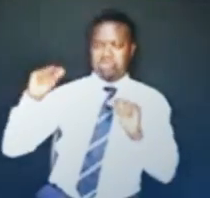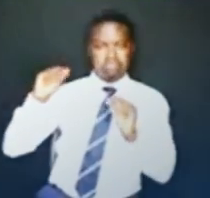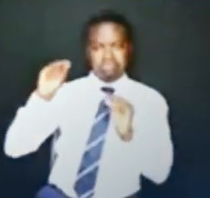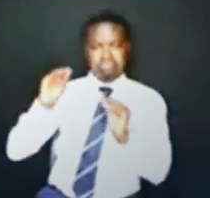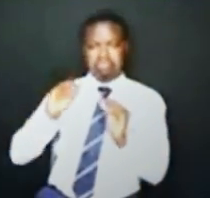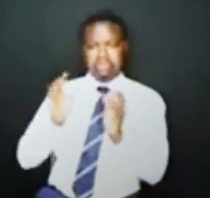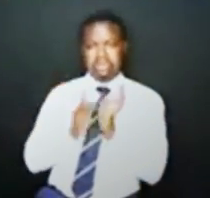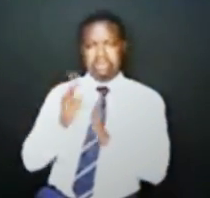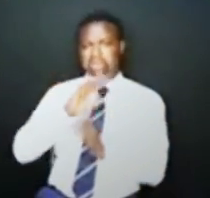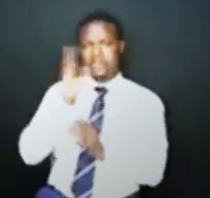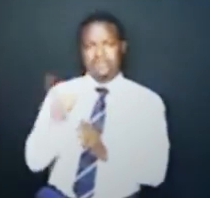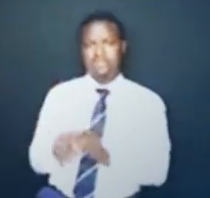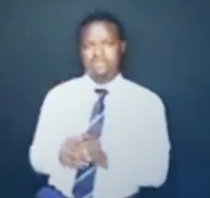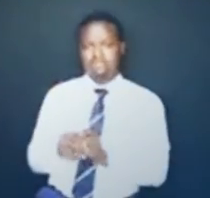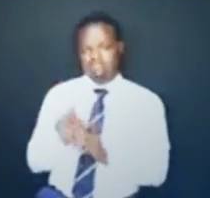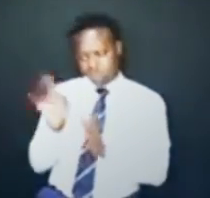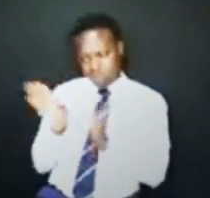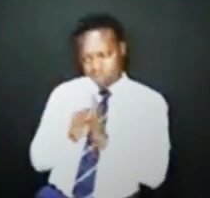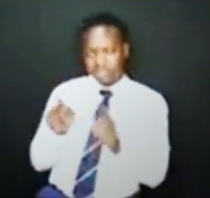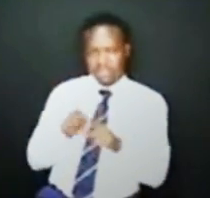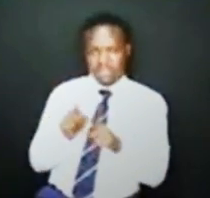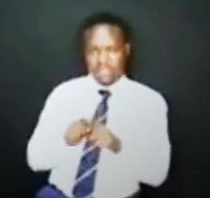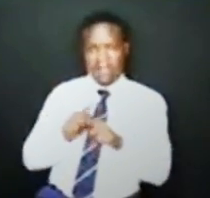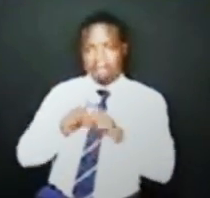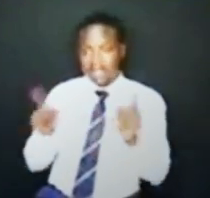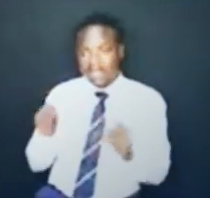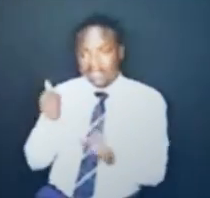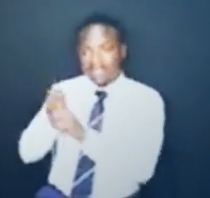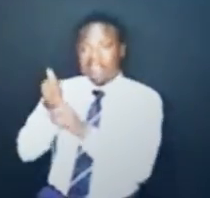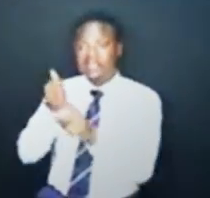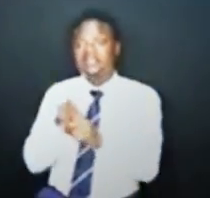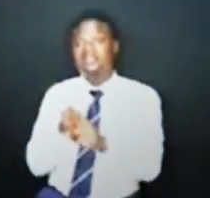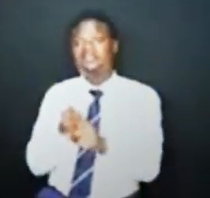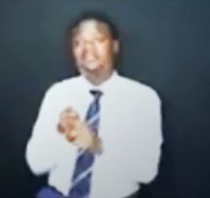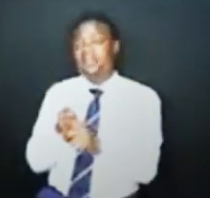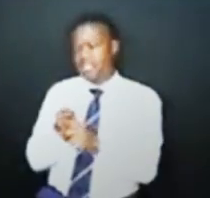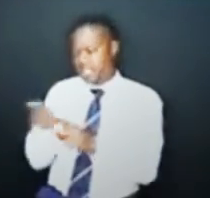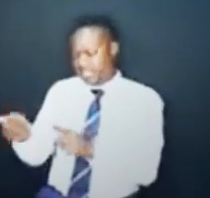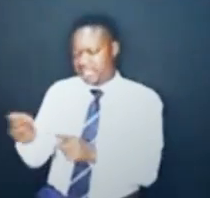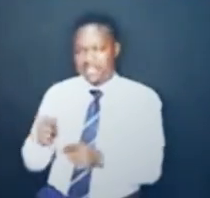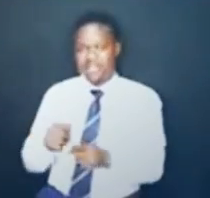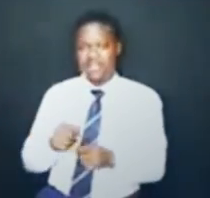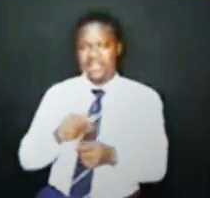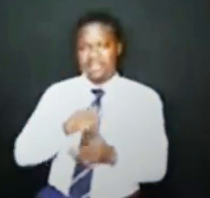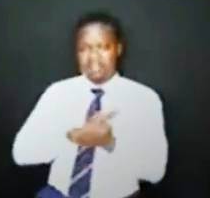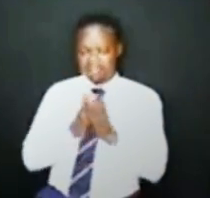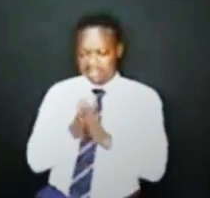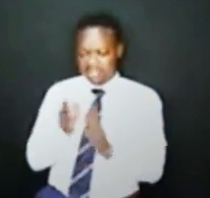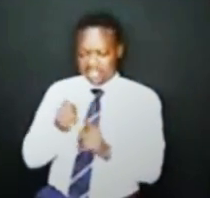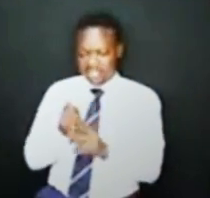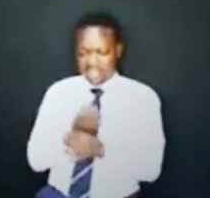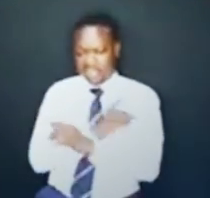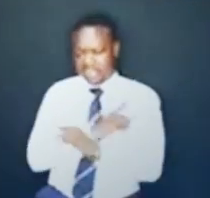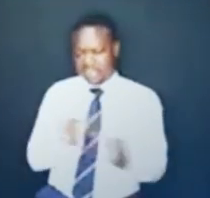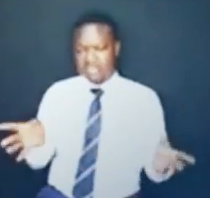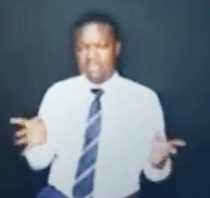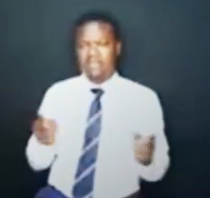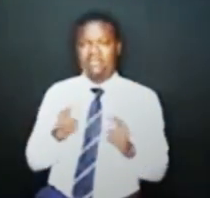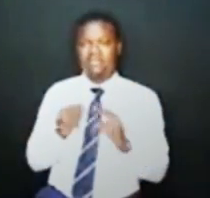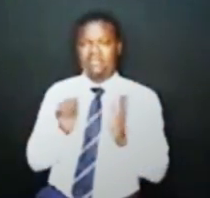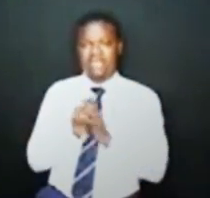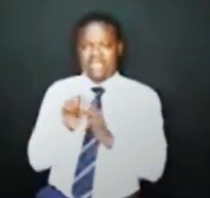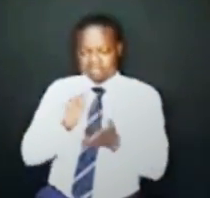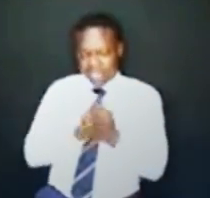the big one, verse 7. Rather he made himself nothing by taking the very nature of